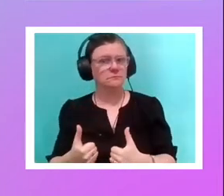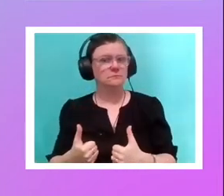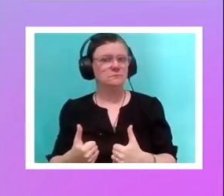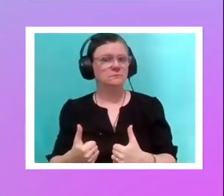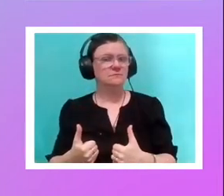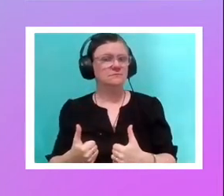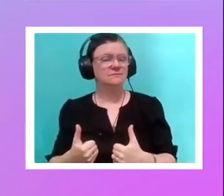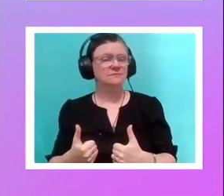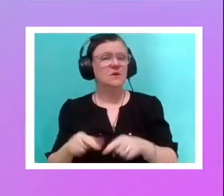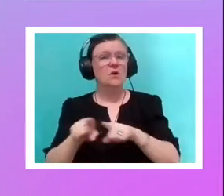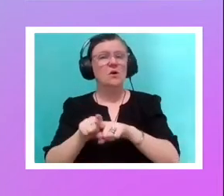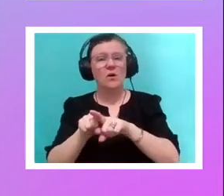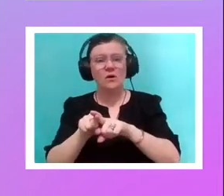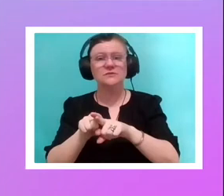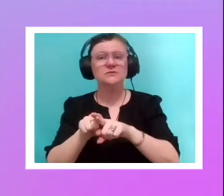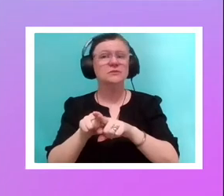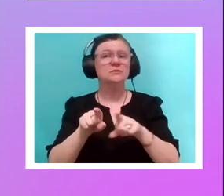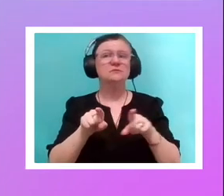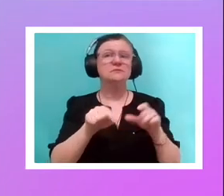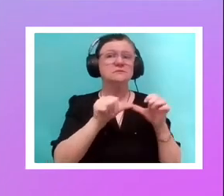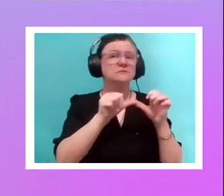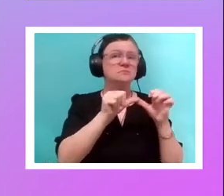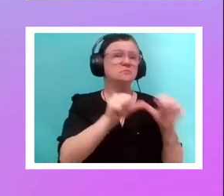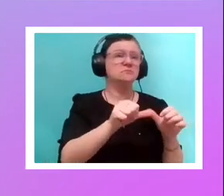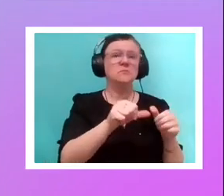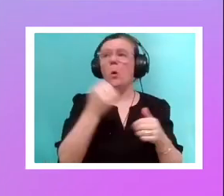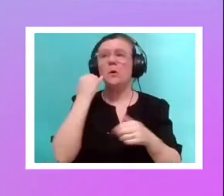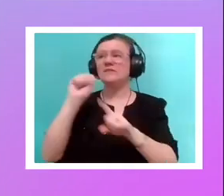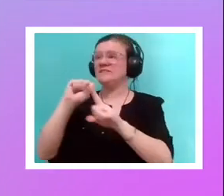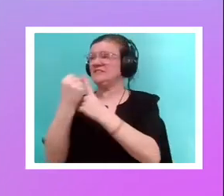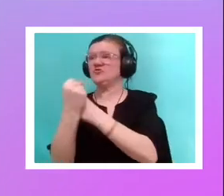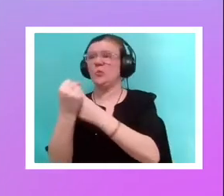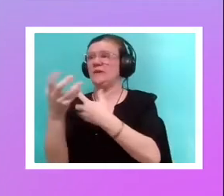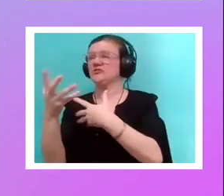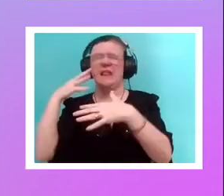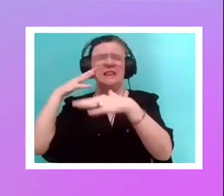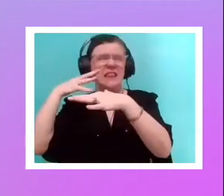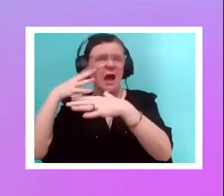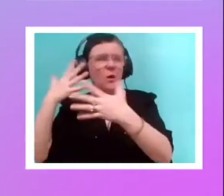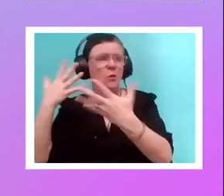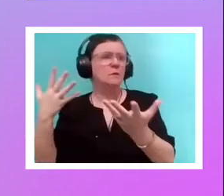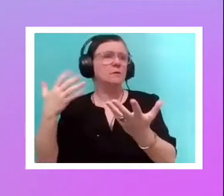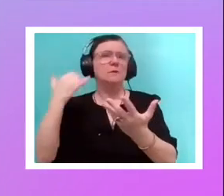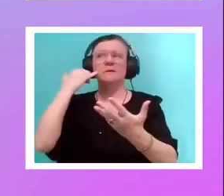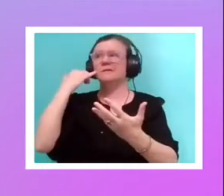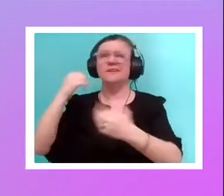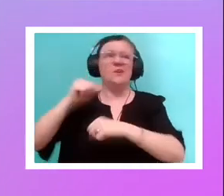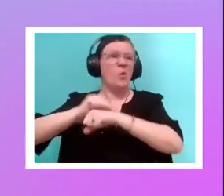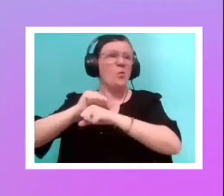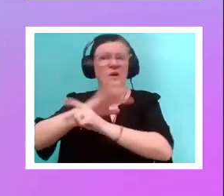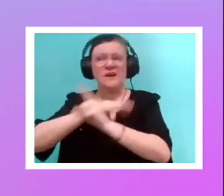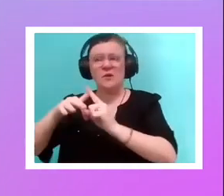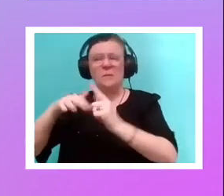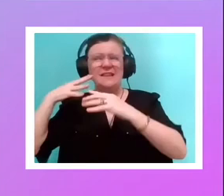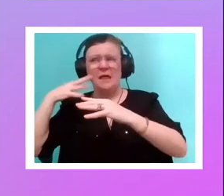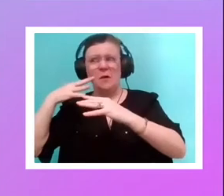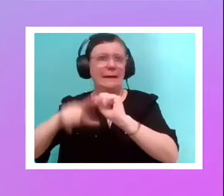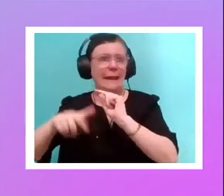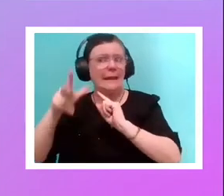have full access to things through their senses because of the situation they're in. That could be like being in a noisy environment that prevents you